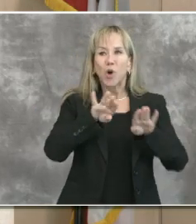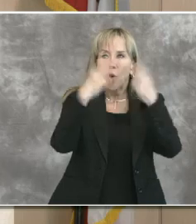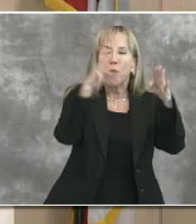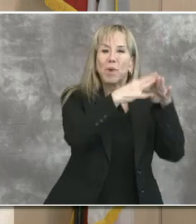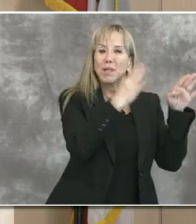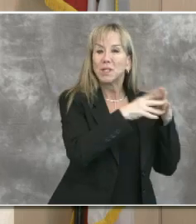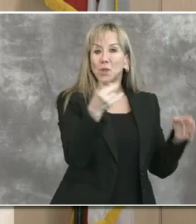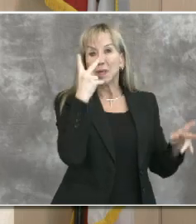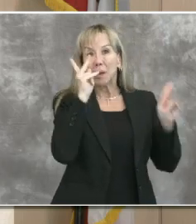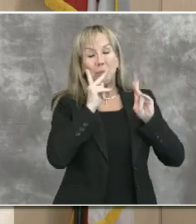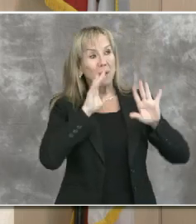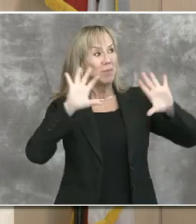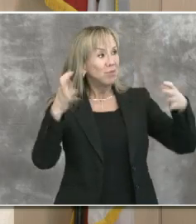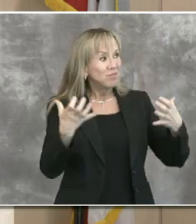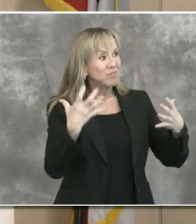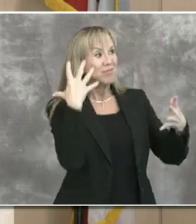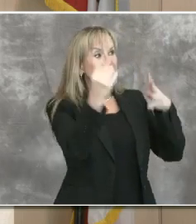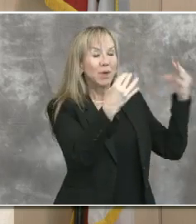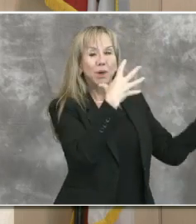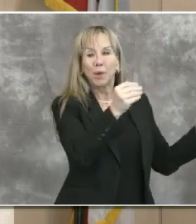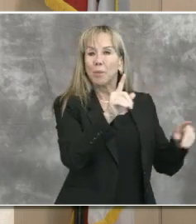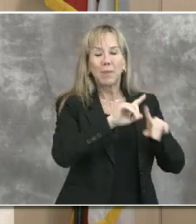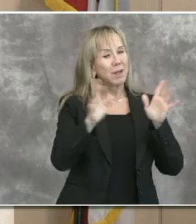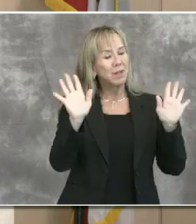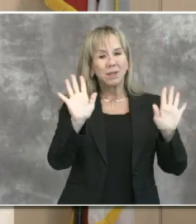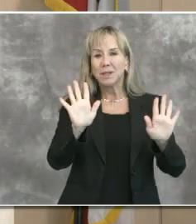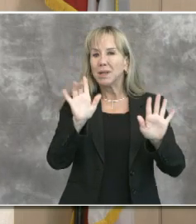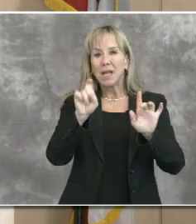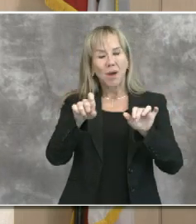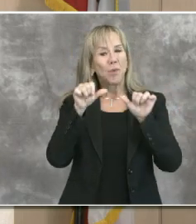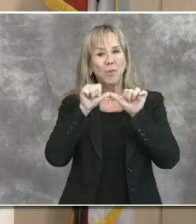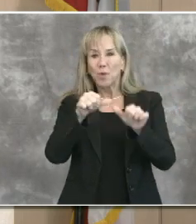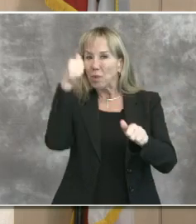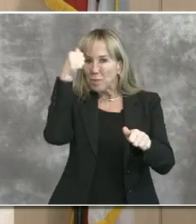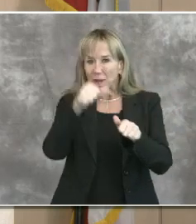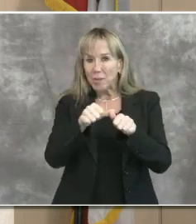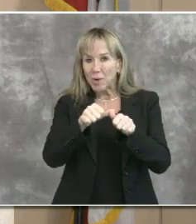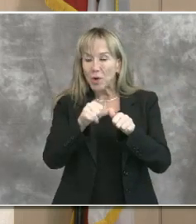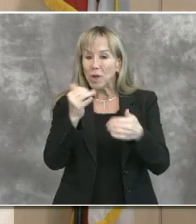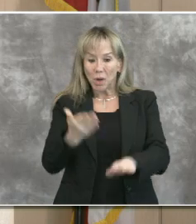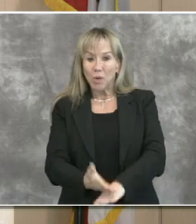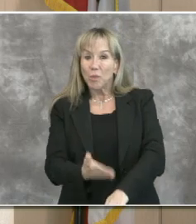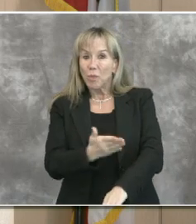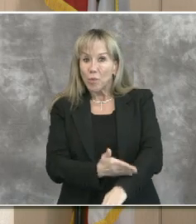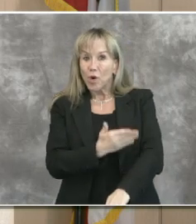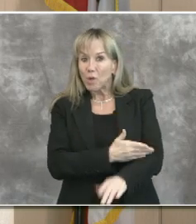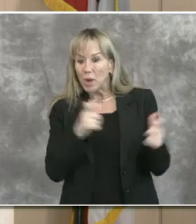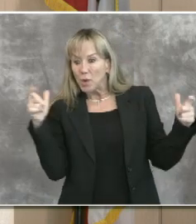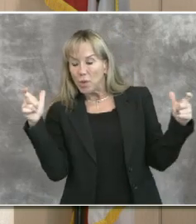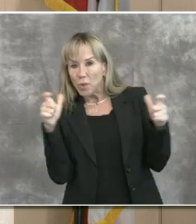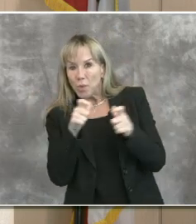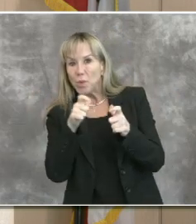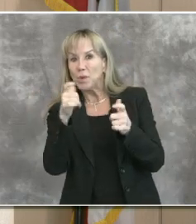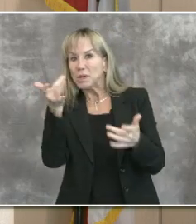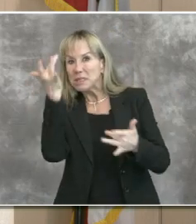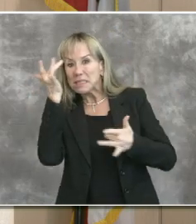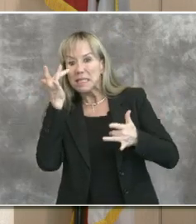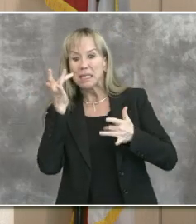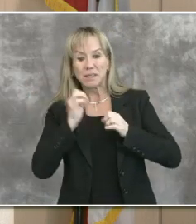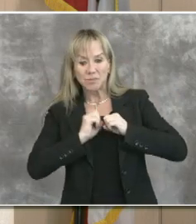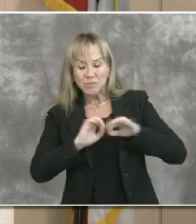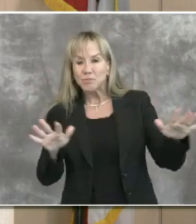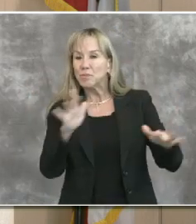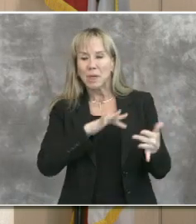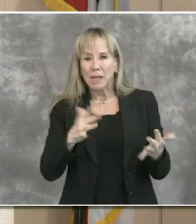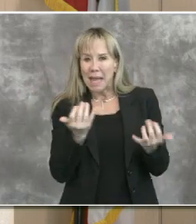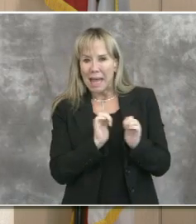in public, we have to continually be reminded that the progress and actions that we've taken thus far, the sacrifices that